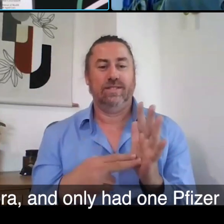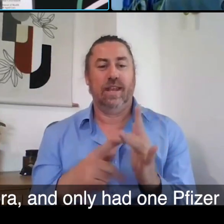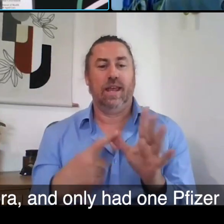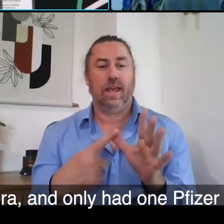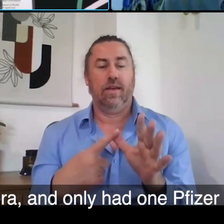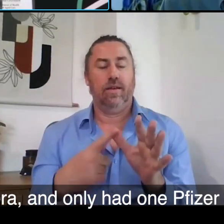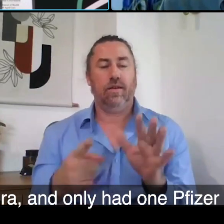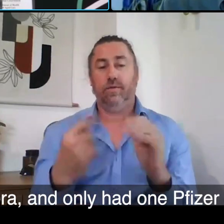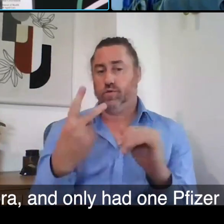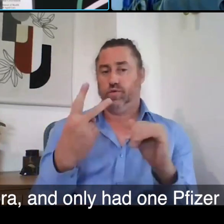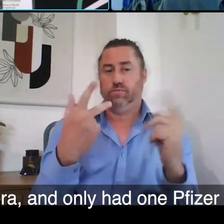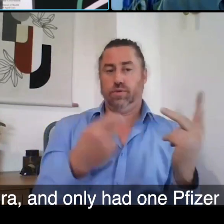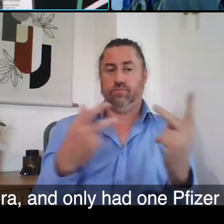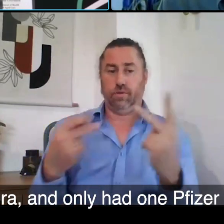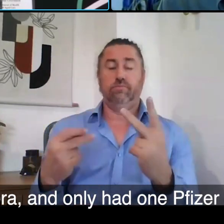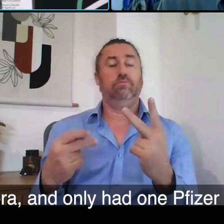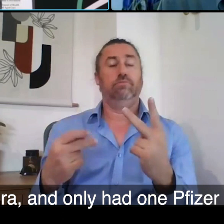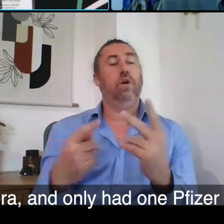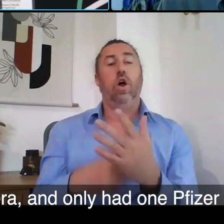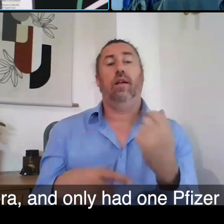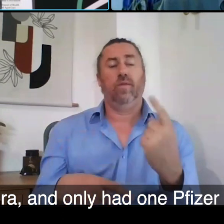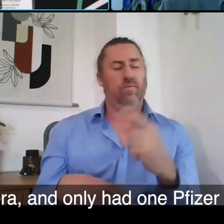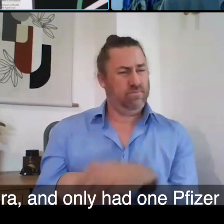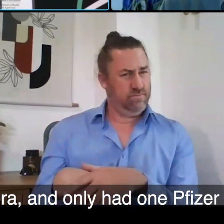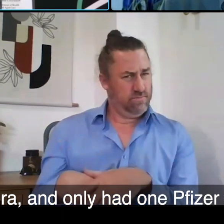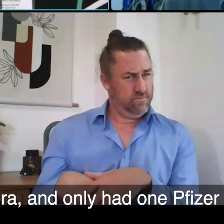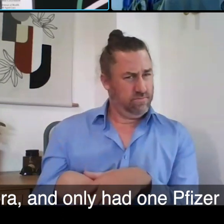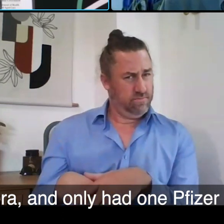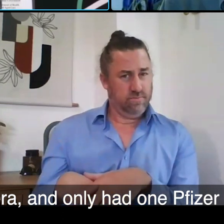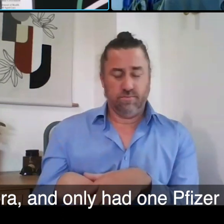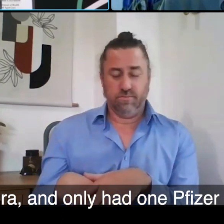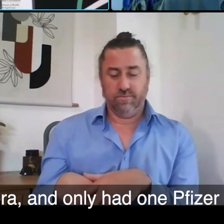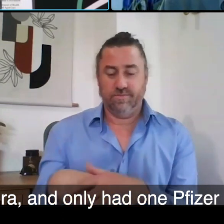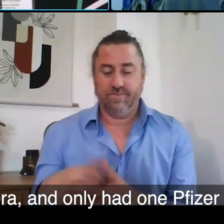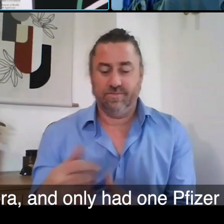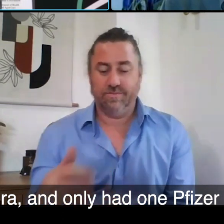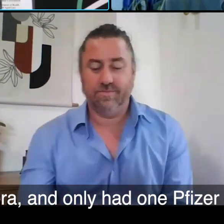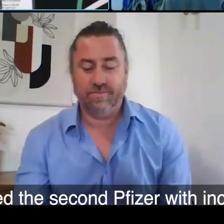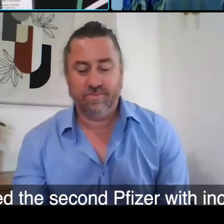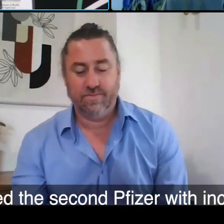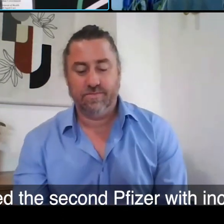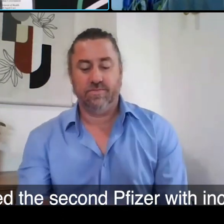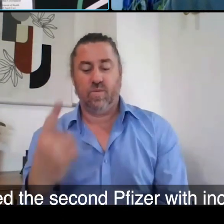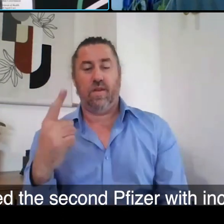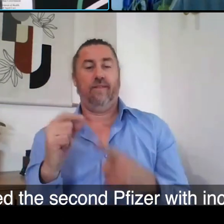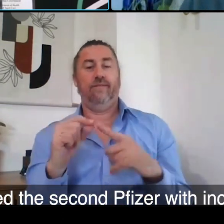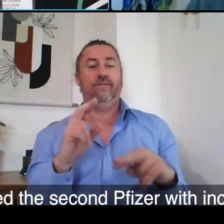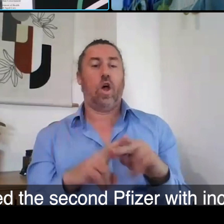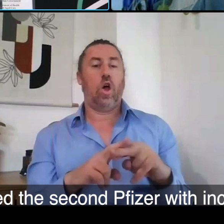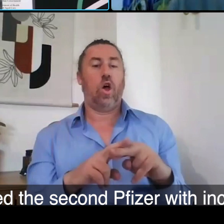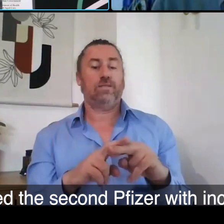and only have one. Oh, kind of gone. One Pfizer dose. Do they need the